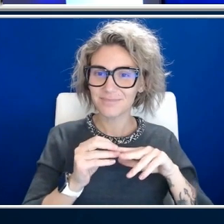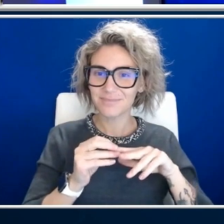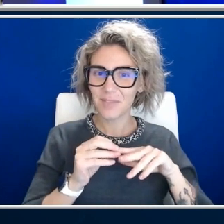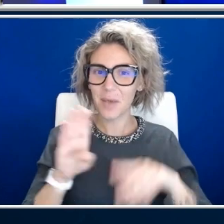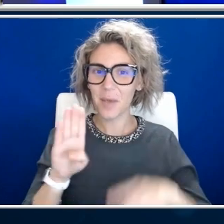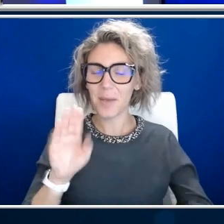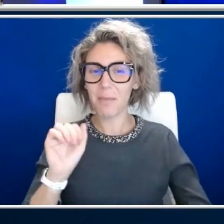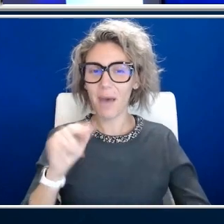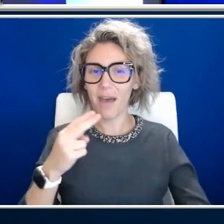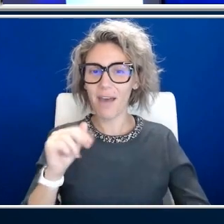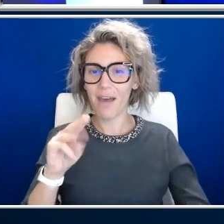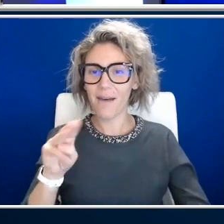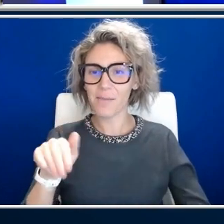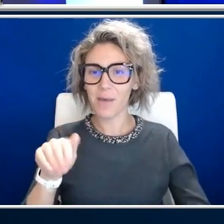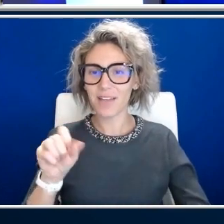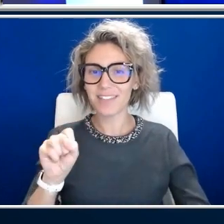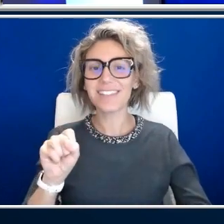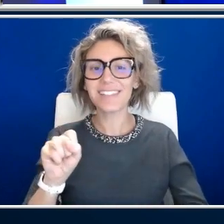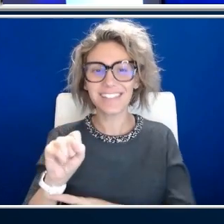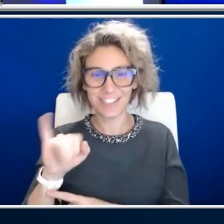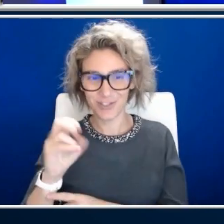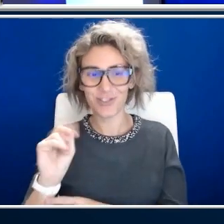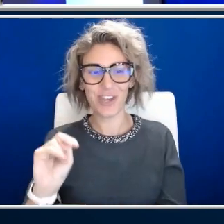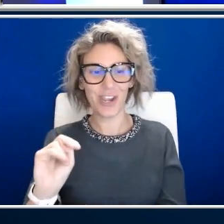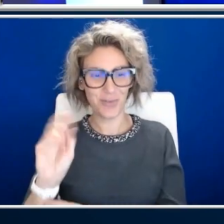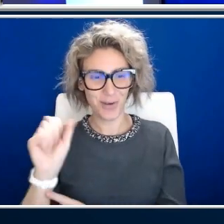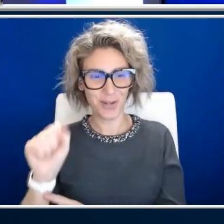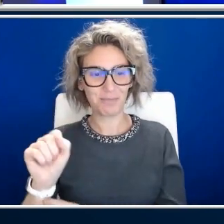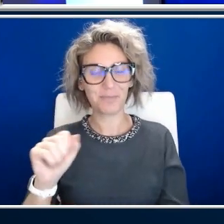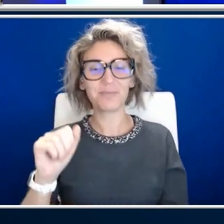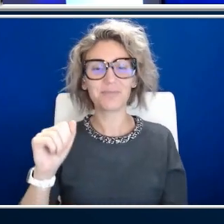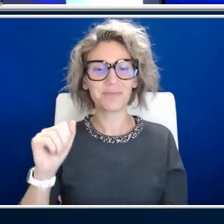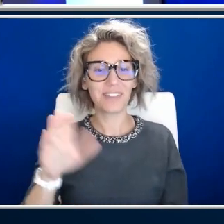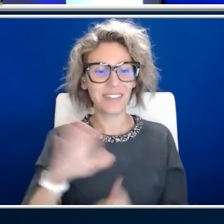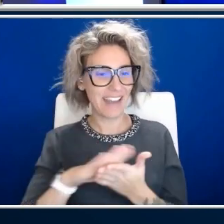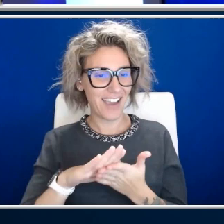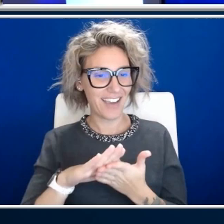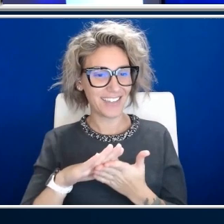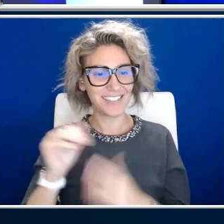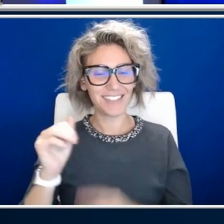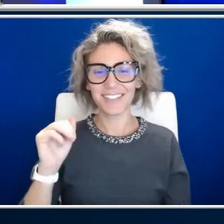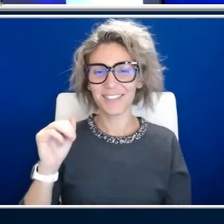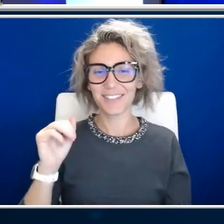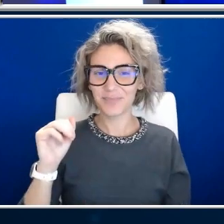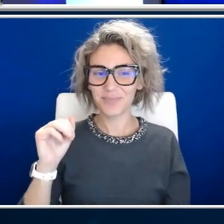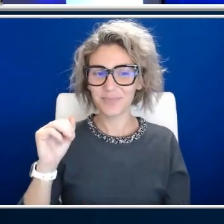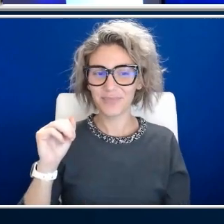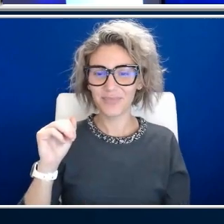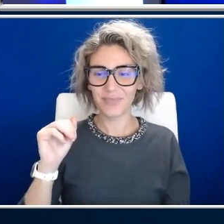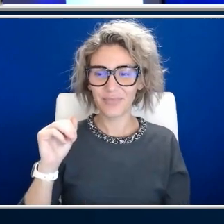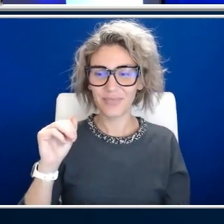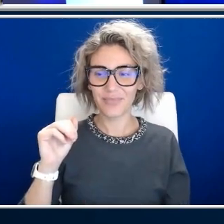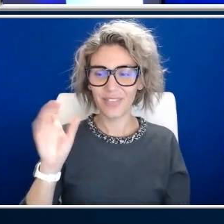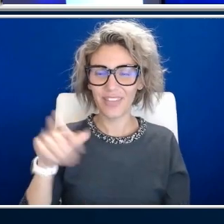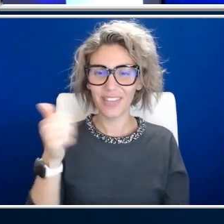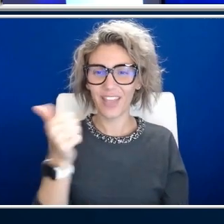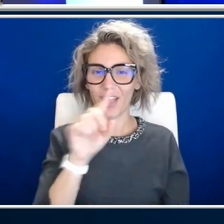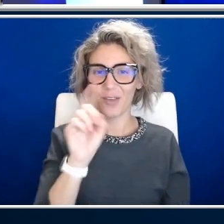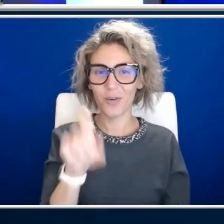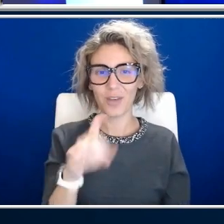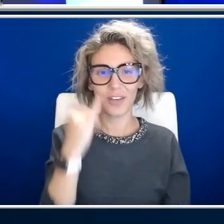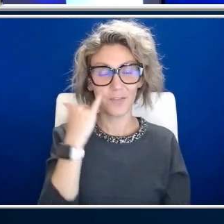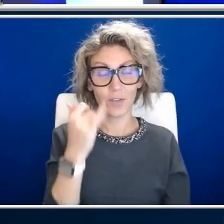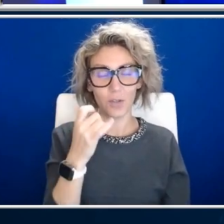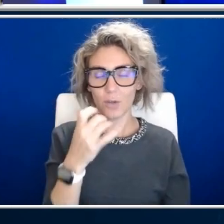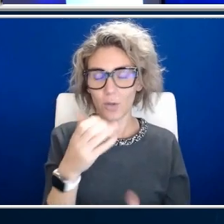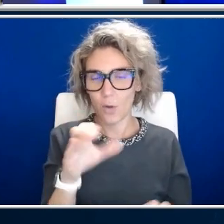Bahamas. Yeah. Oh, nice. In January. Yeah. Nice. Another question, and if you don't want to answer this, that's fine. But Jean